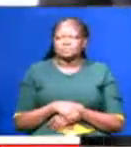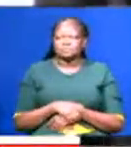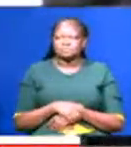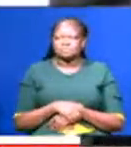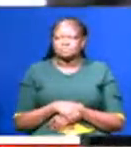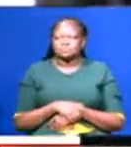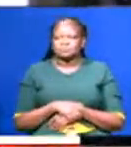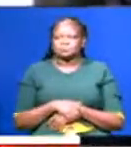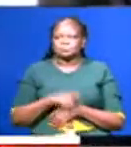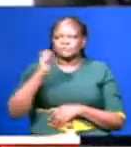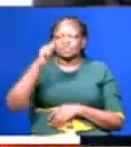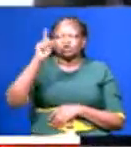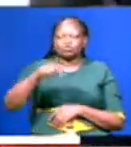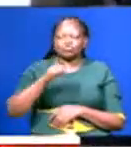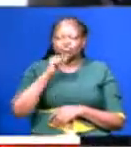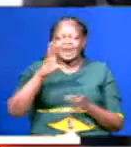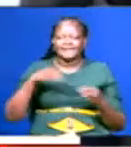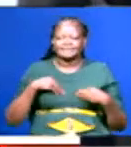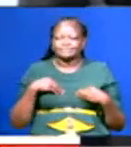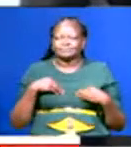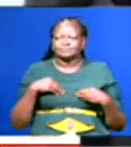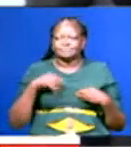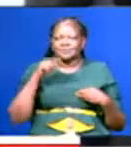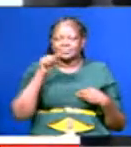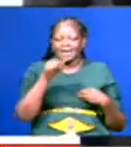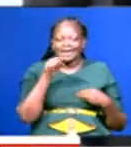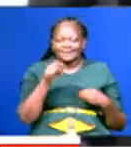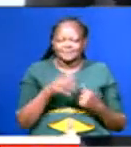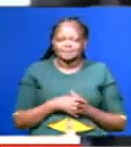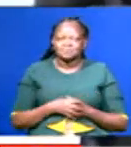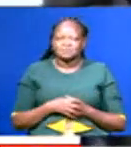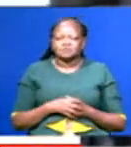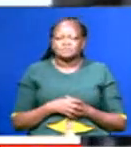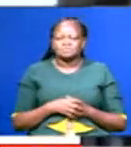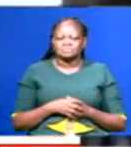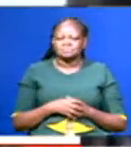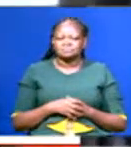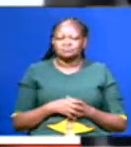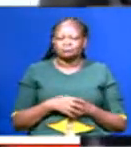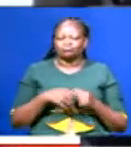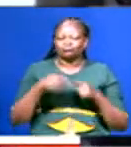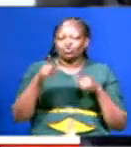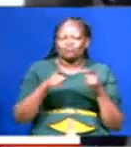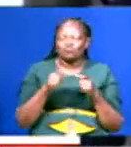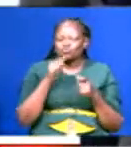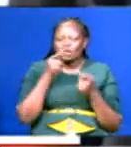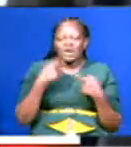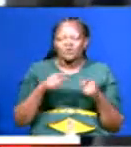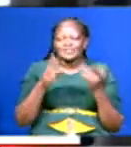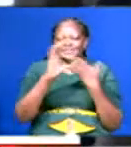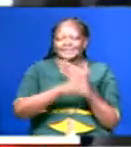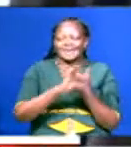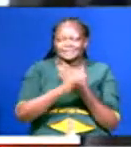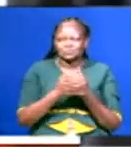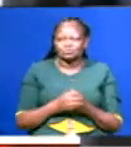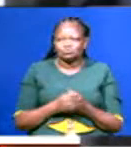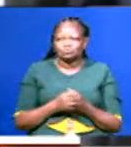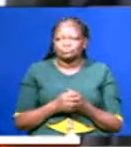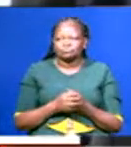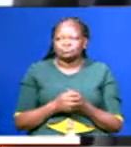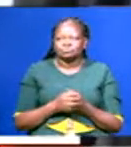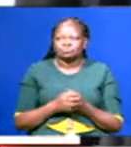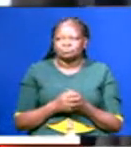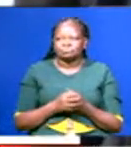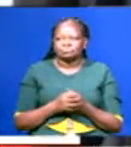Kenyans will not accept this kind of rule. We will not allow this country to recede